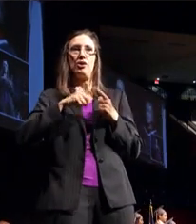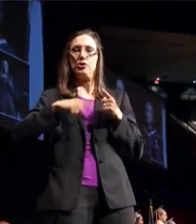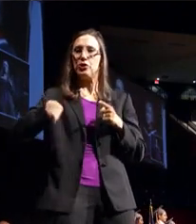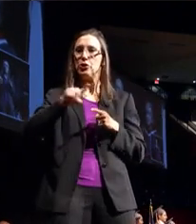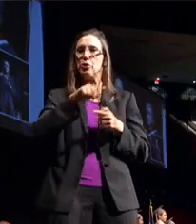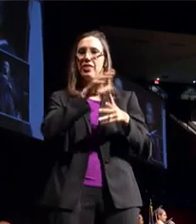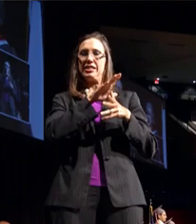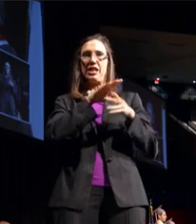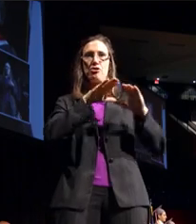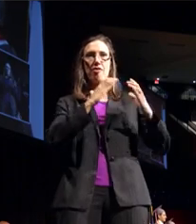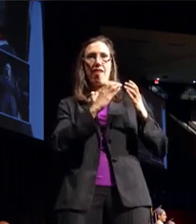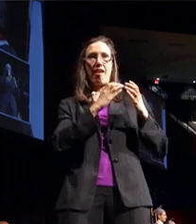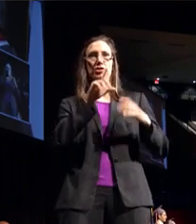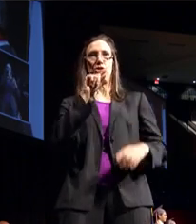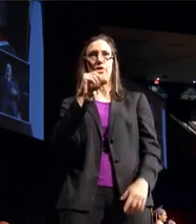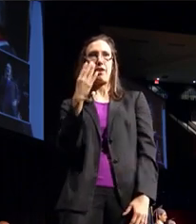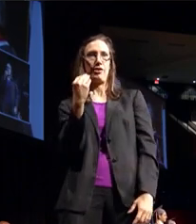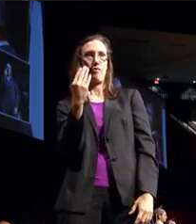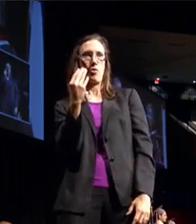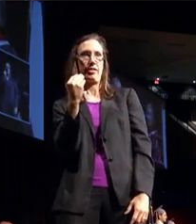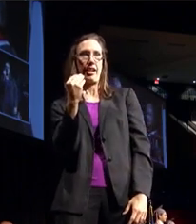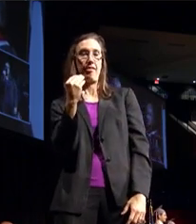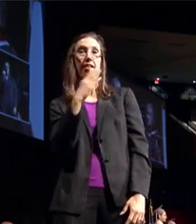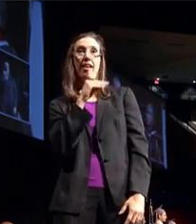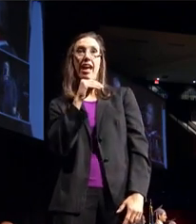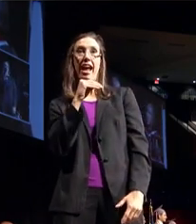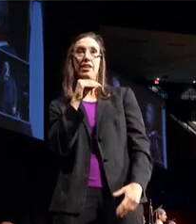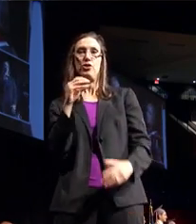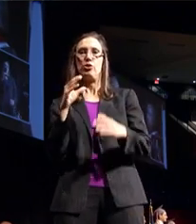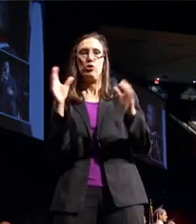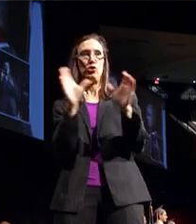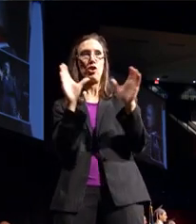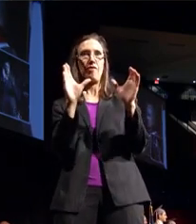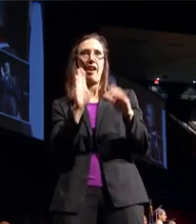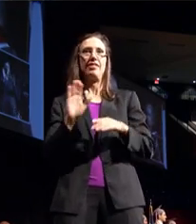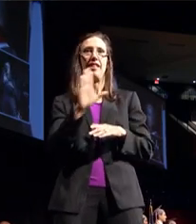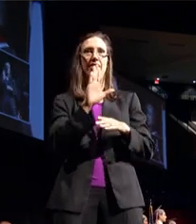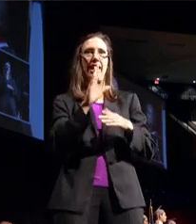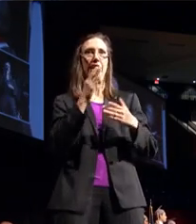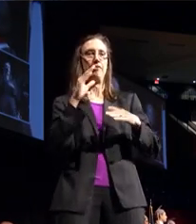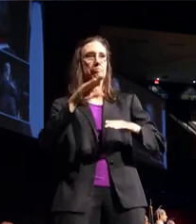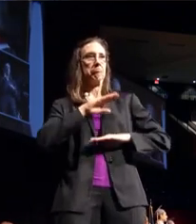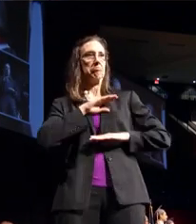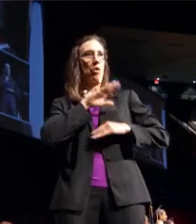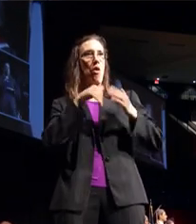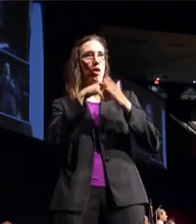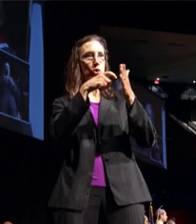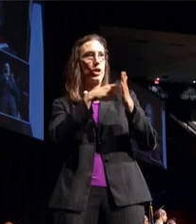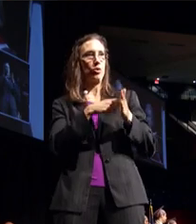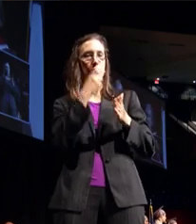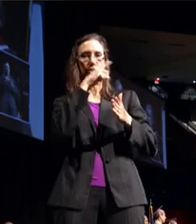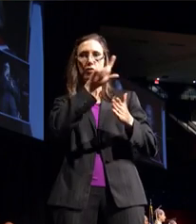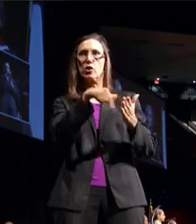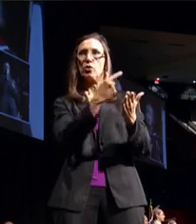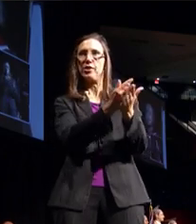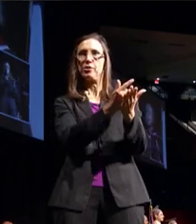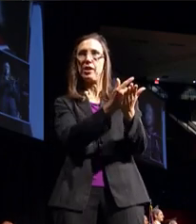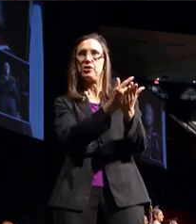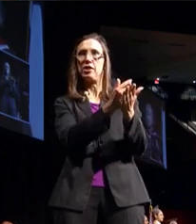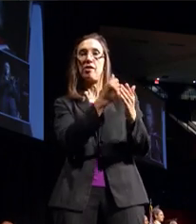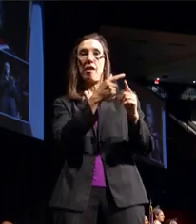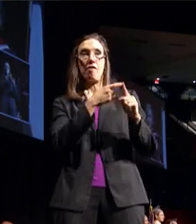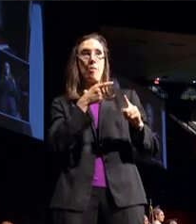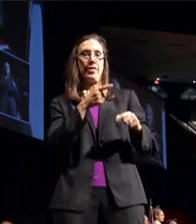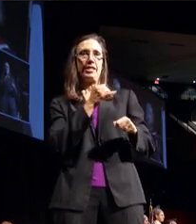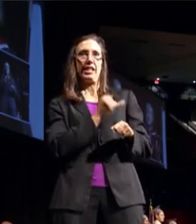Lakes Senior Class of 2014 and to certify that they have fulfilled the necessary requirements for graduation from